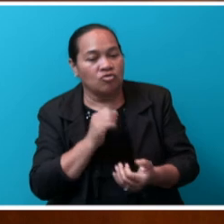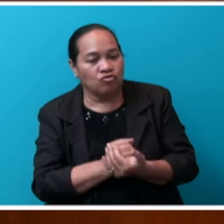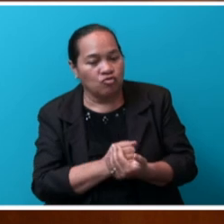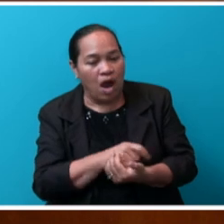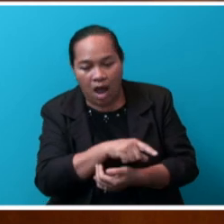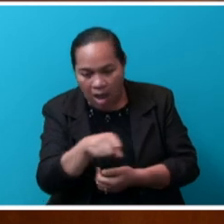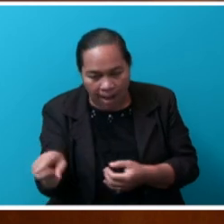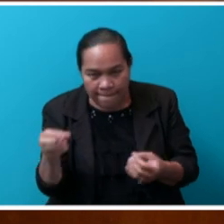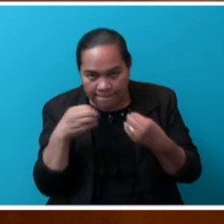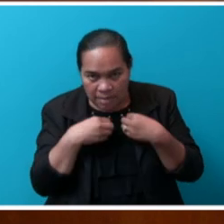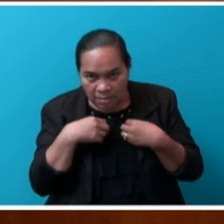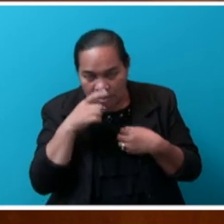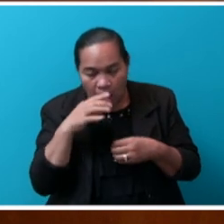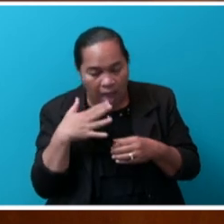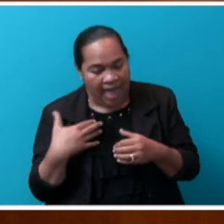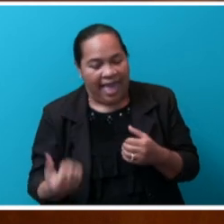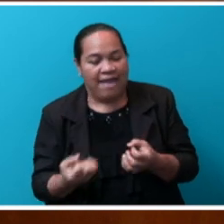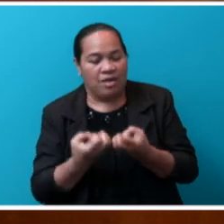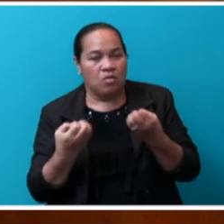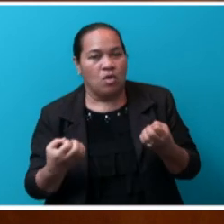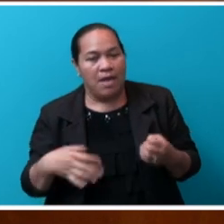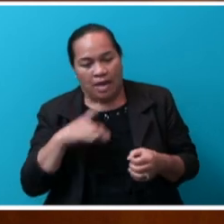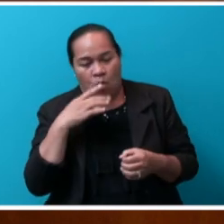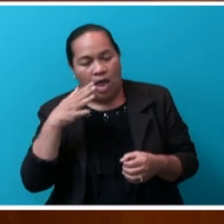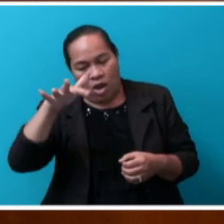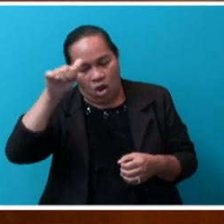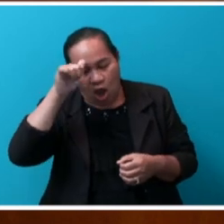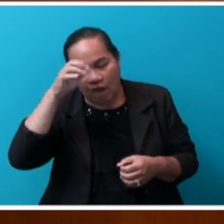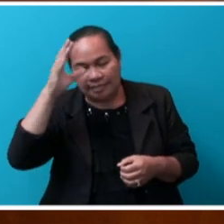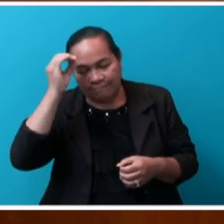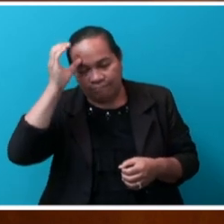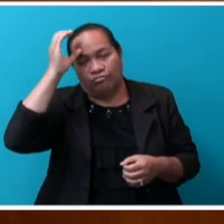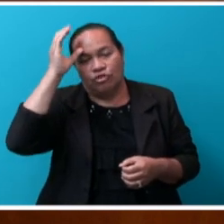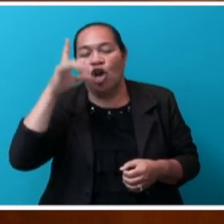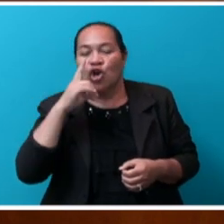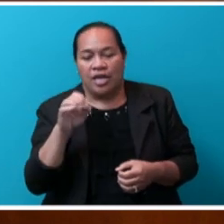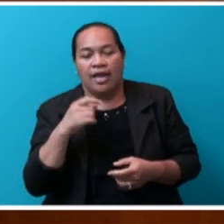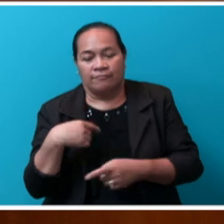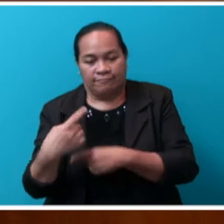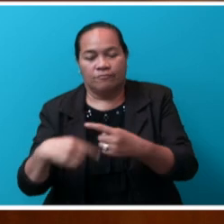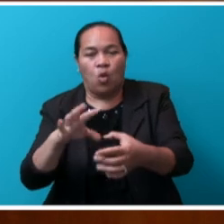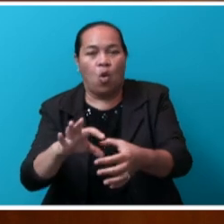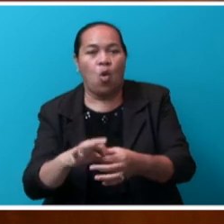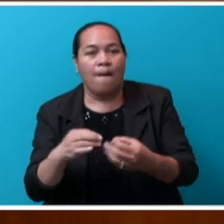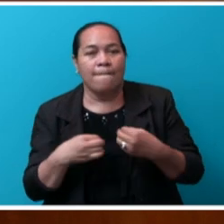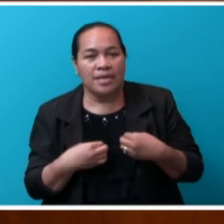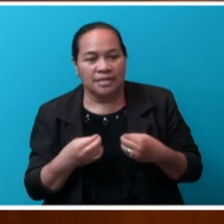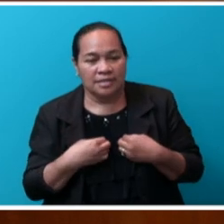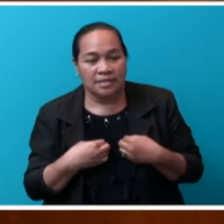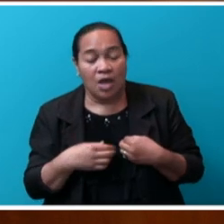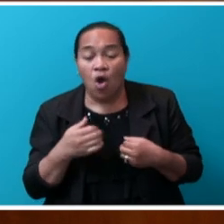equipped with the knowledge and skills to sustain and expand their ventures. We are also